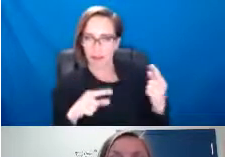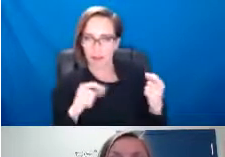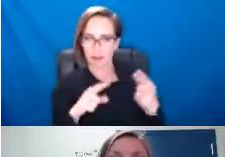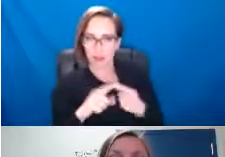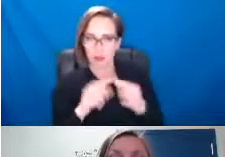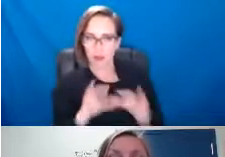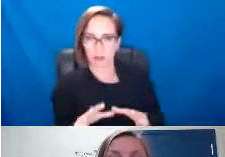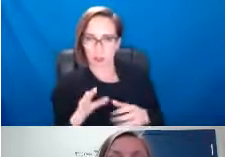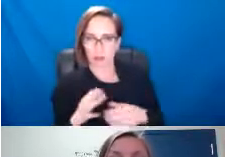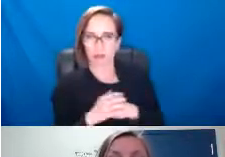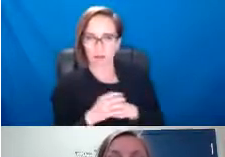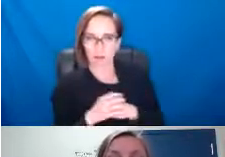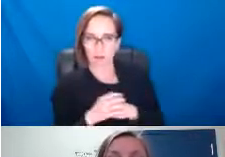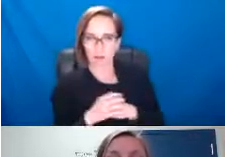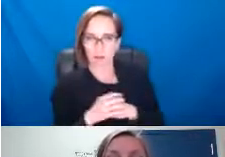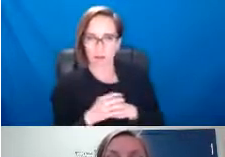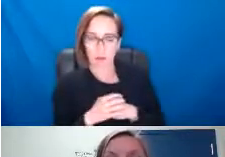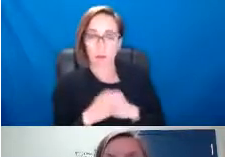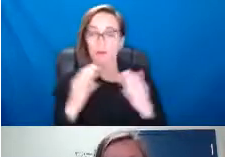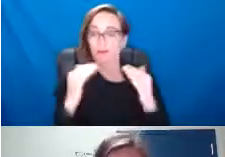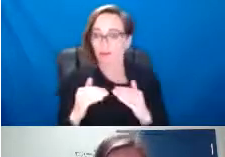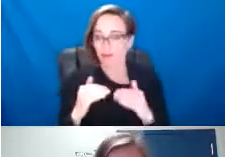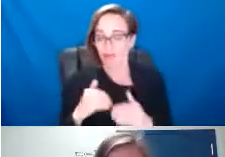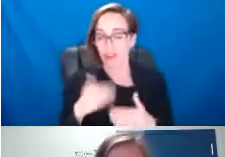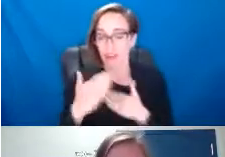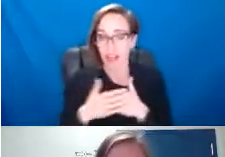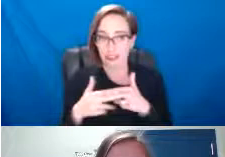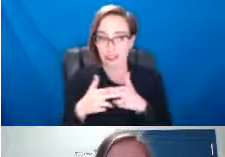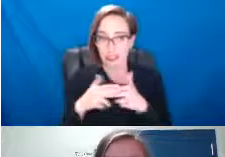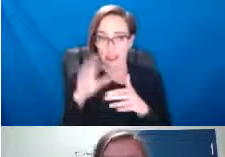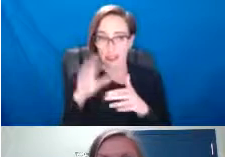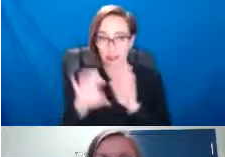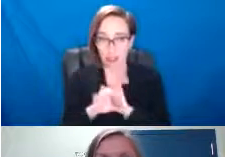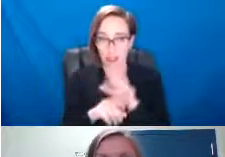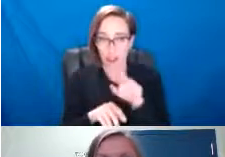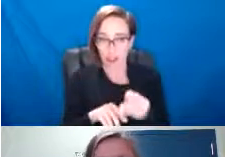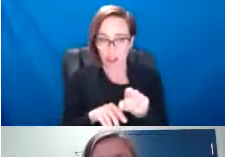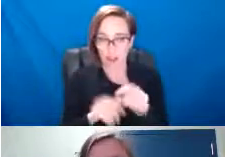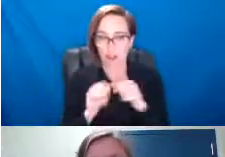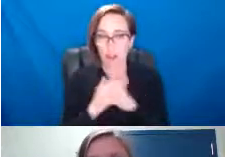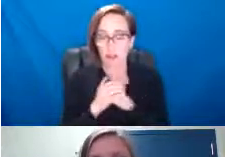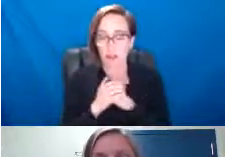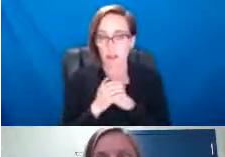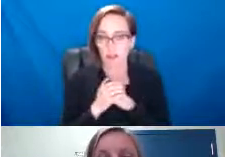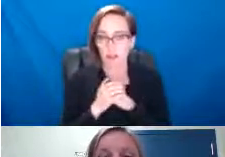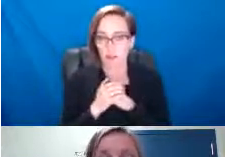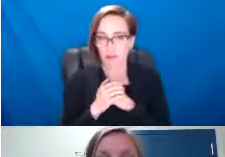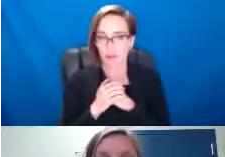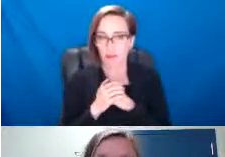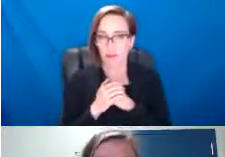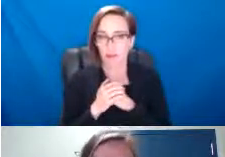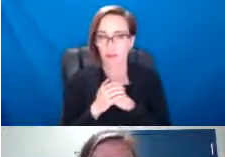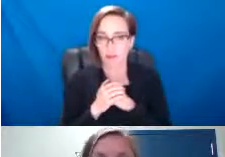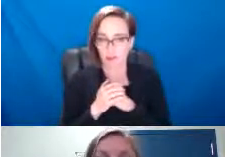In this next slide, we have here either, well, in this situation,